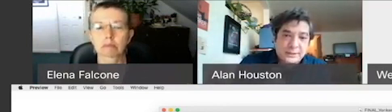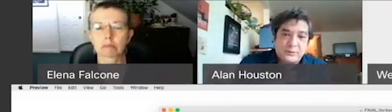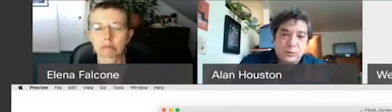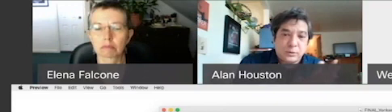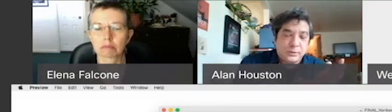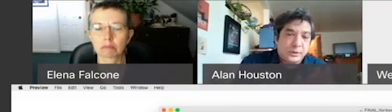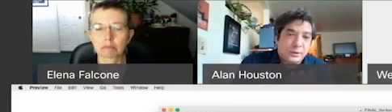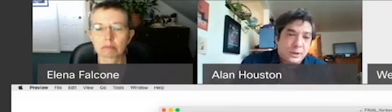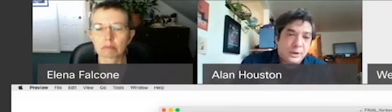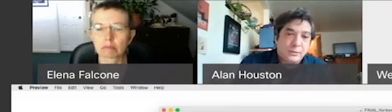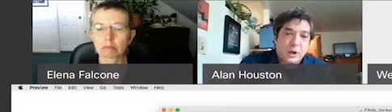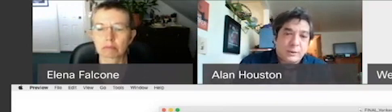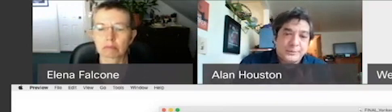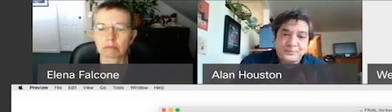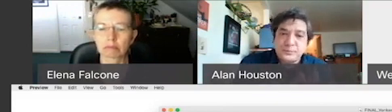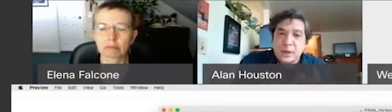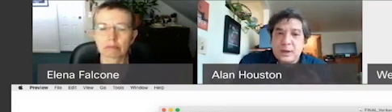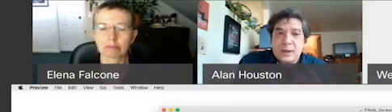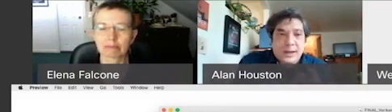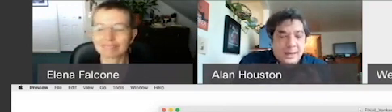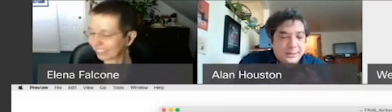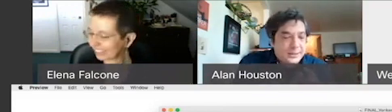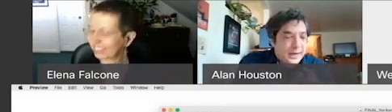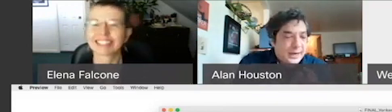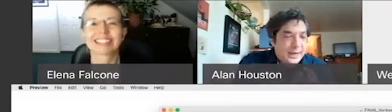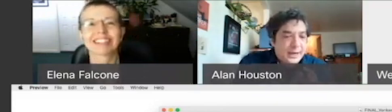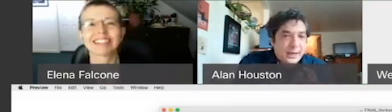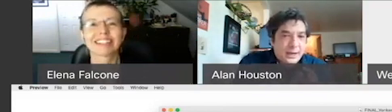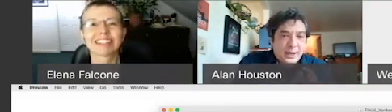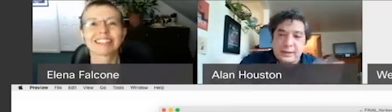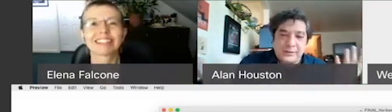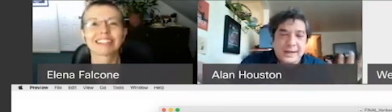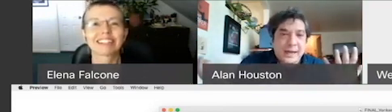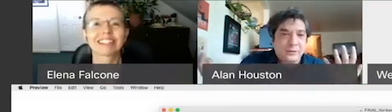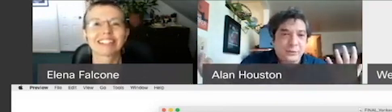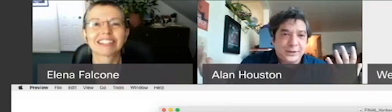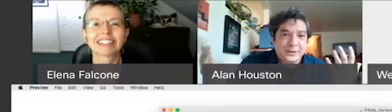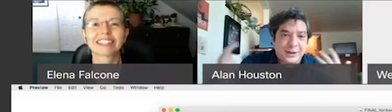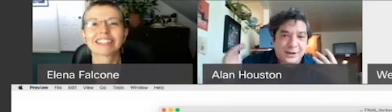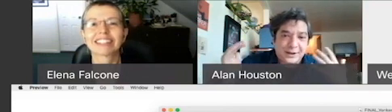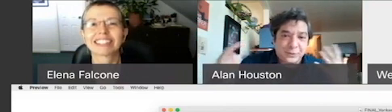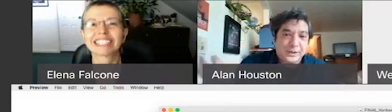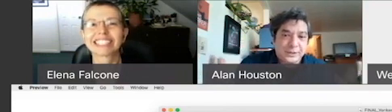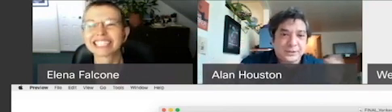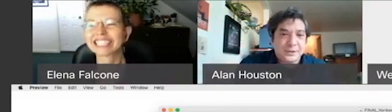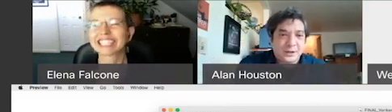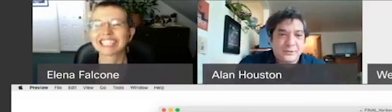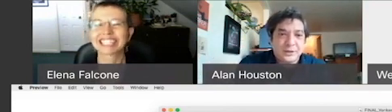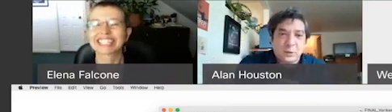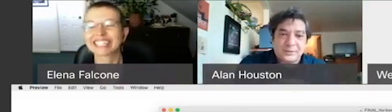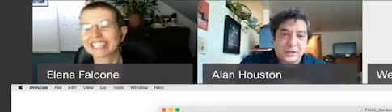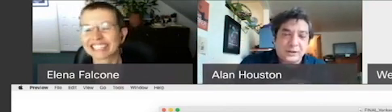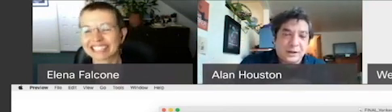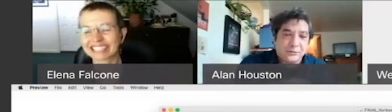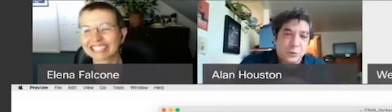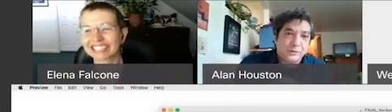the upcoming primary. And I think if you take anything from this, really just visit our website for